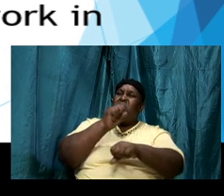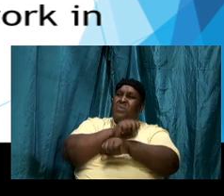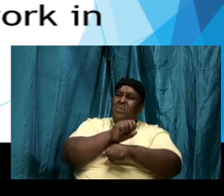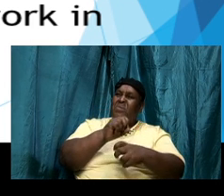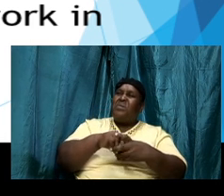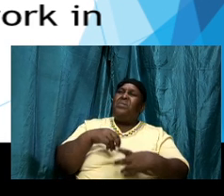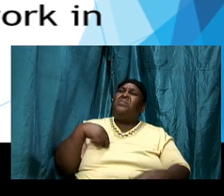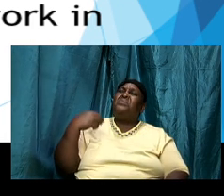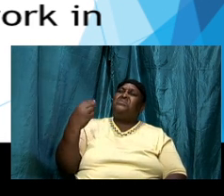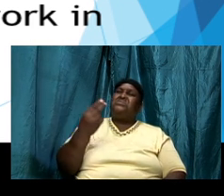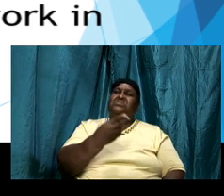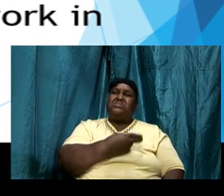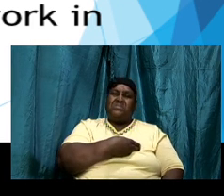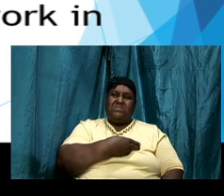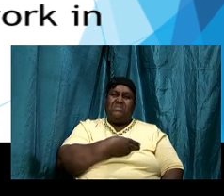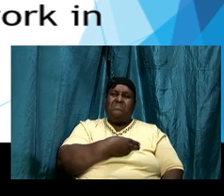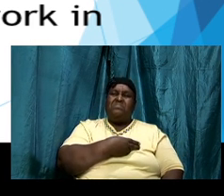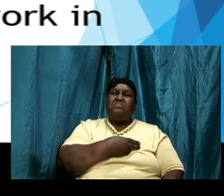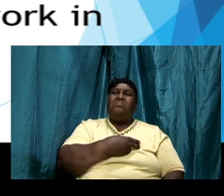we